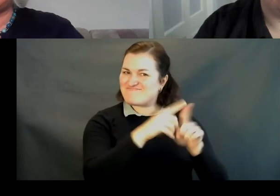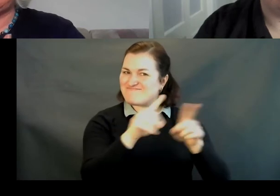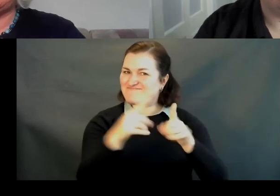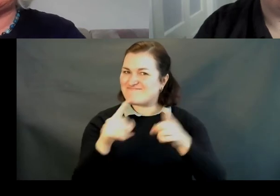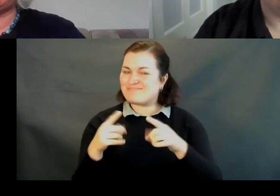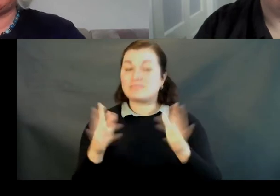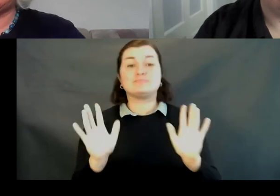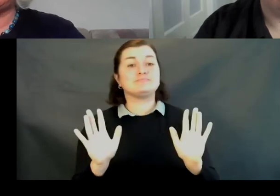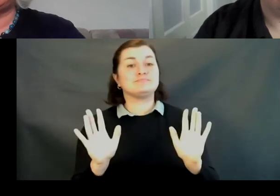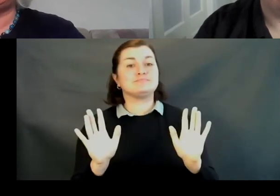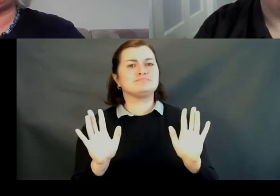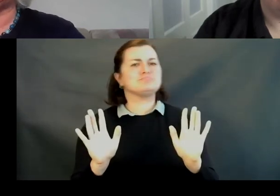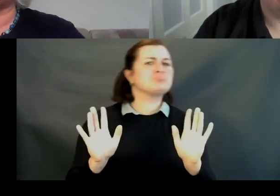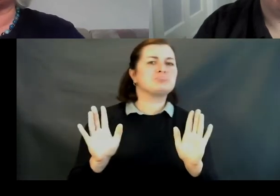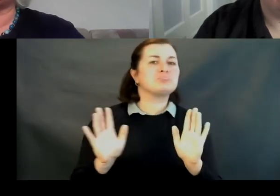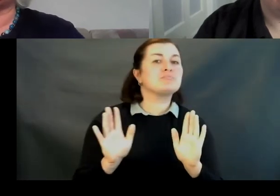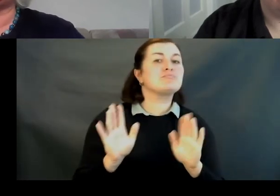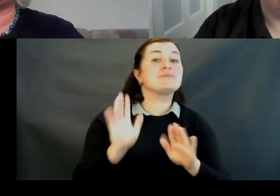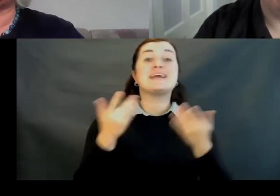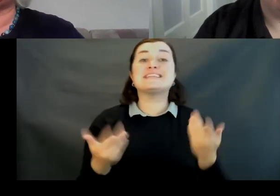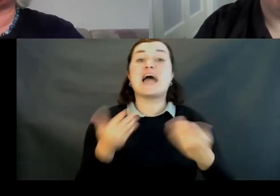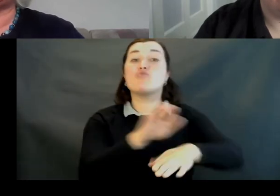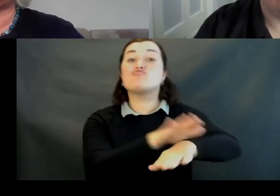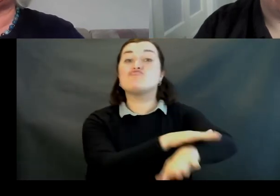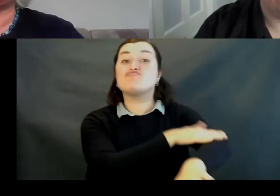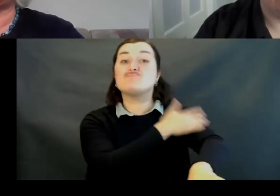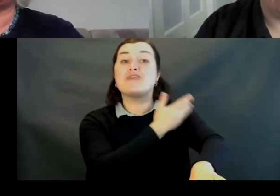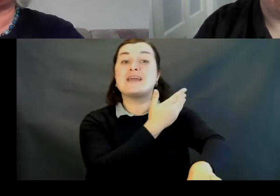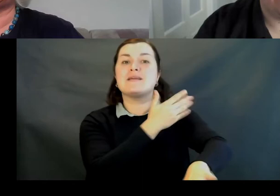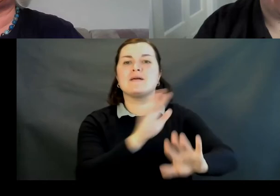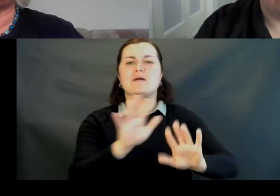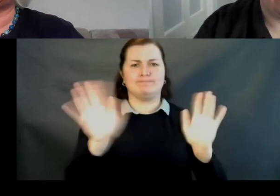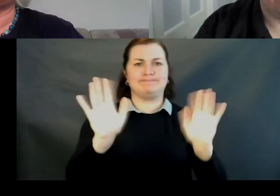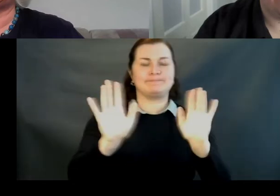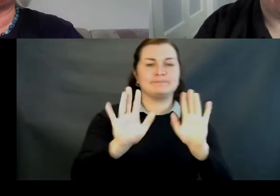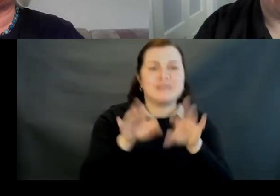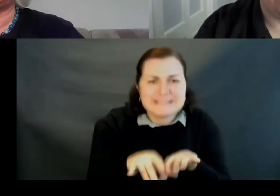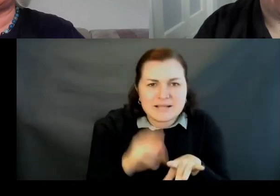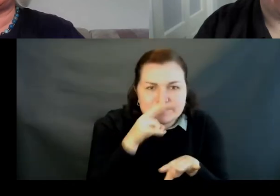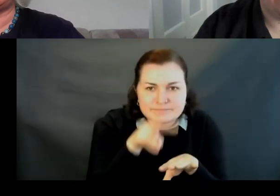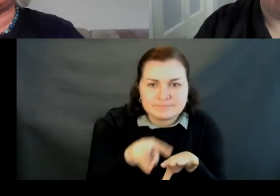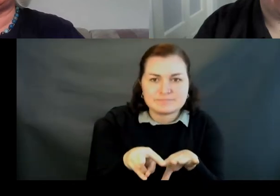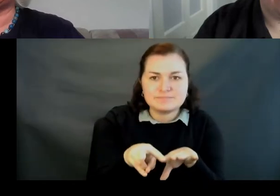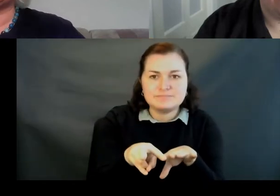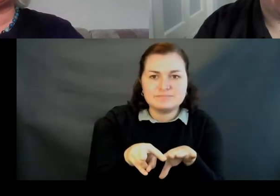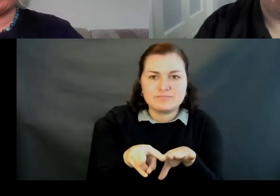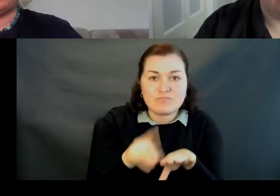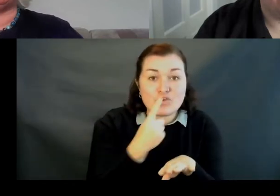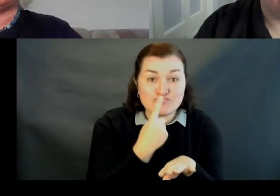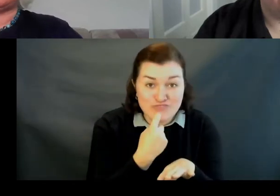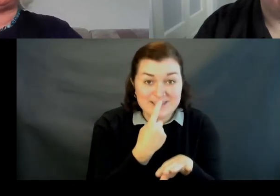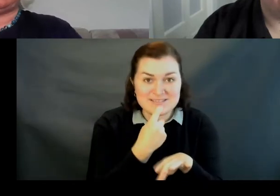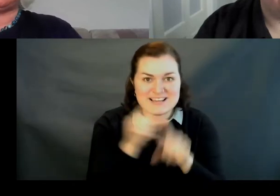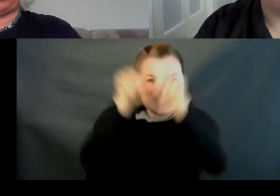red. Have you got any different ideas of green? Coley has said in the chat, a sign to stop movements on red. Just a sign to